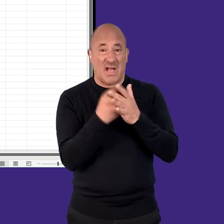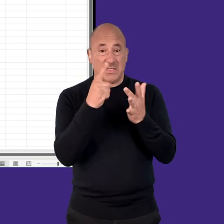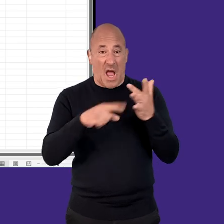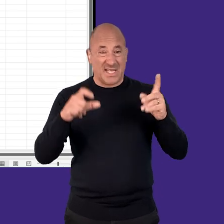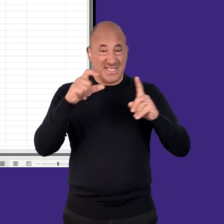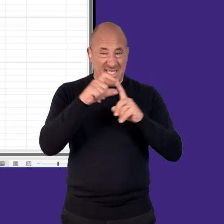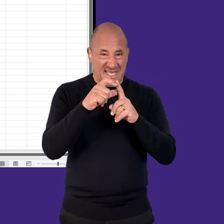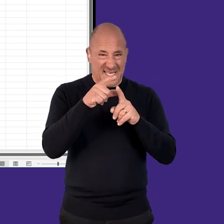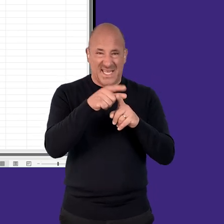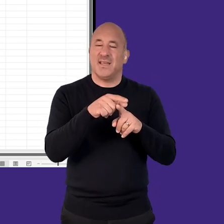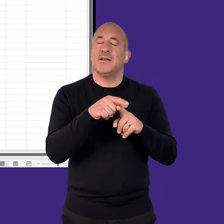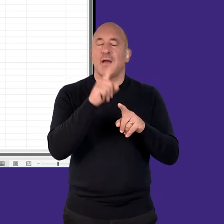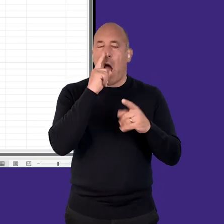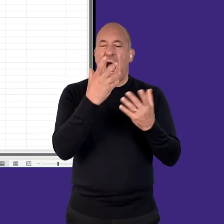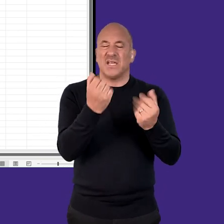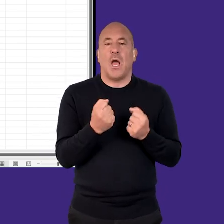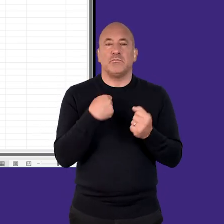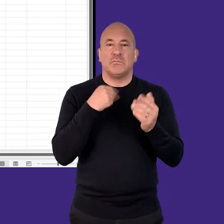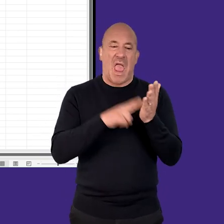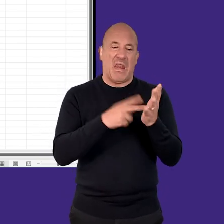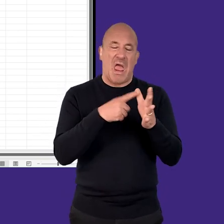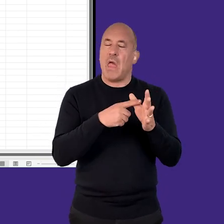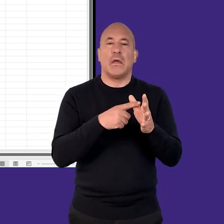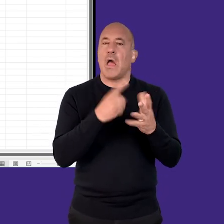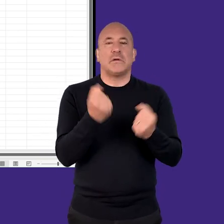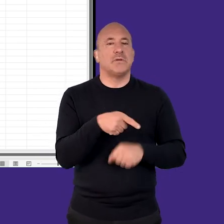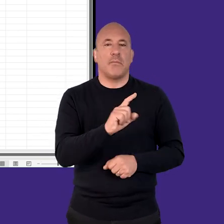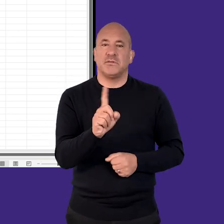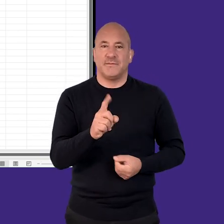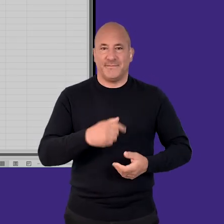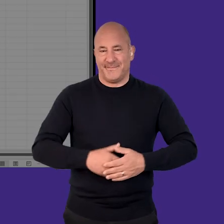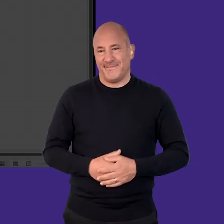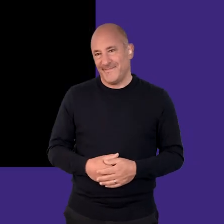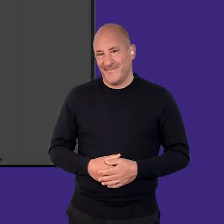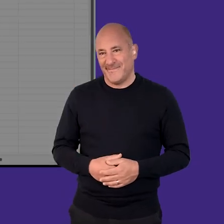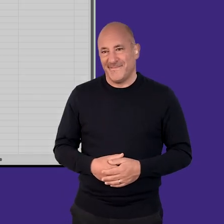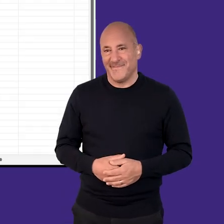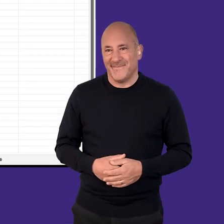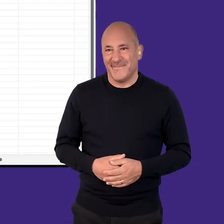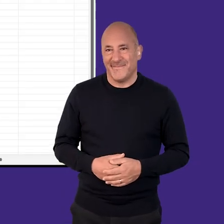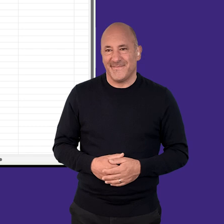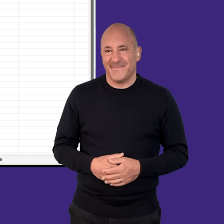to this is event ID, which does not accept not applicable.